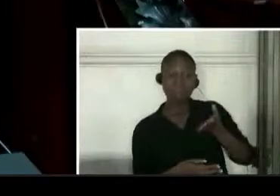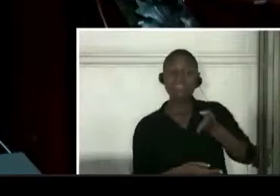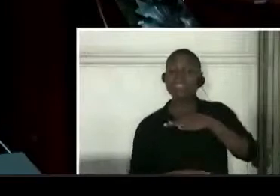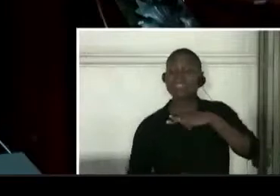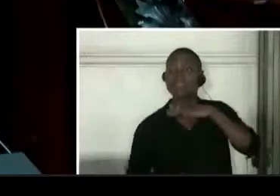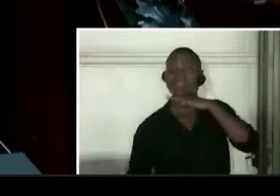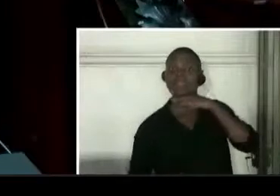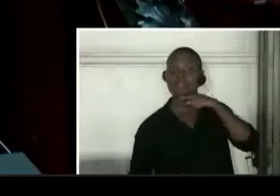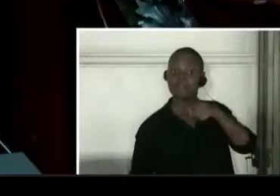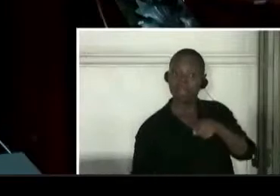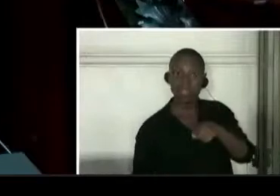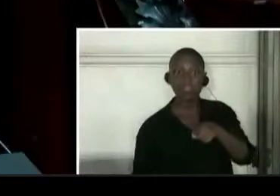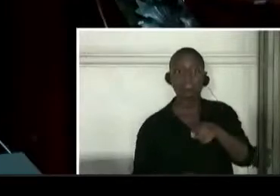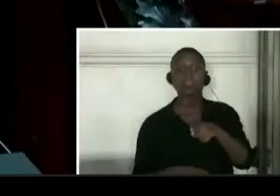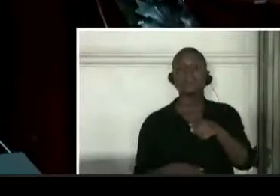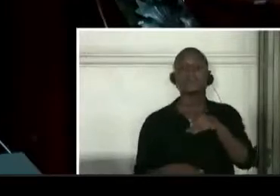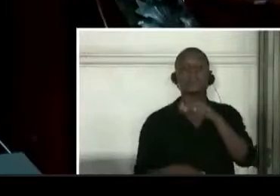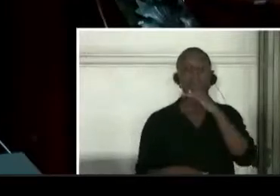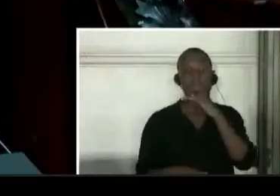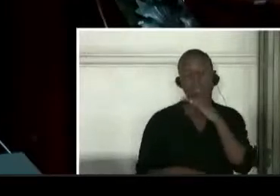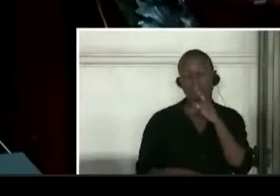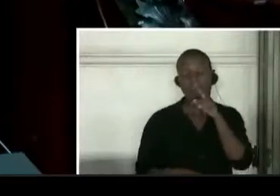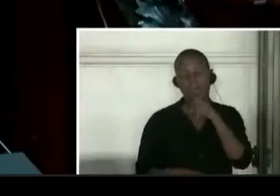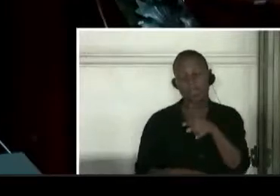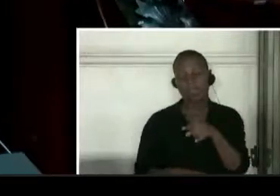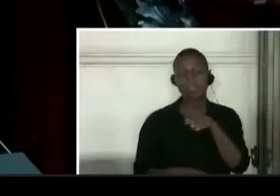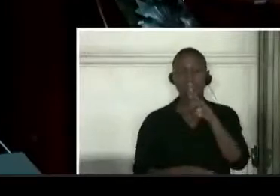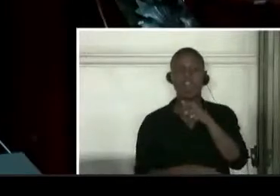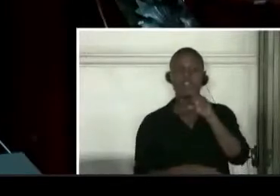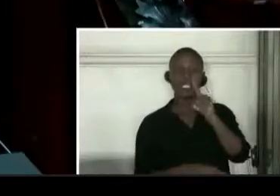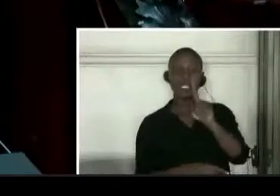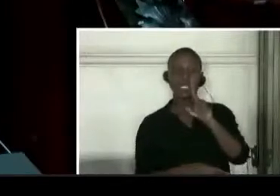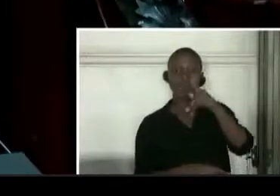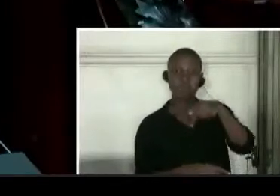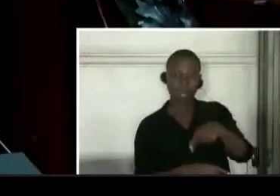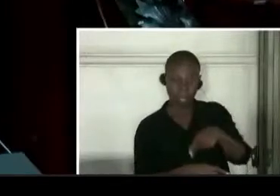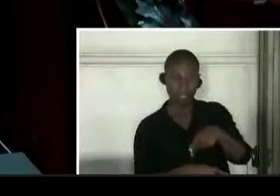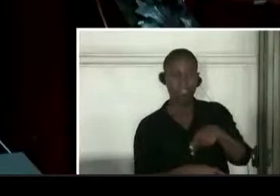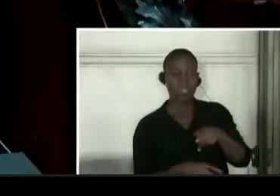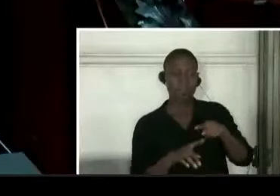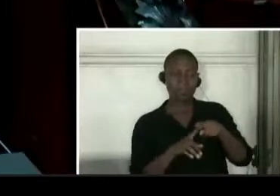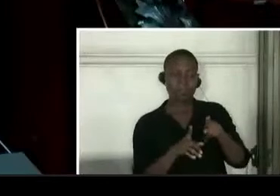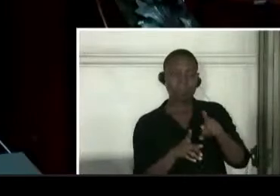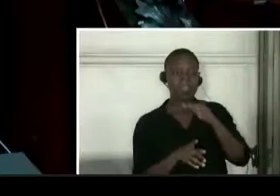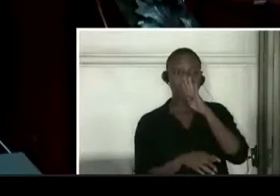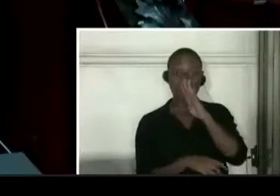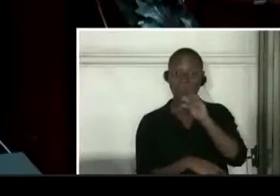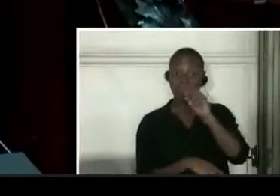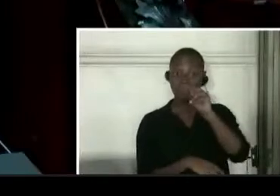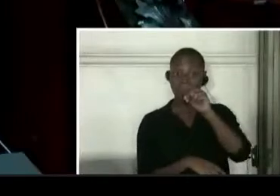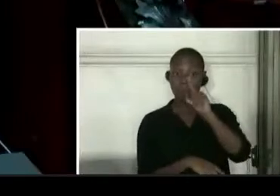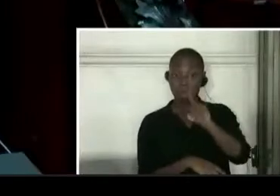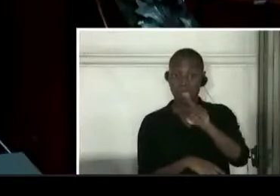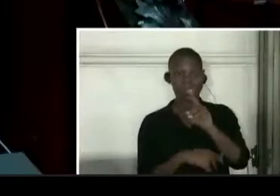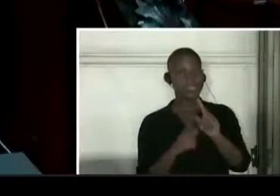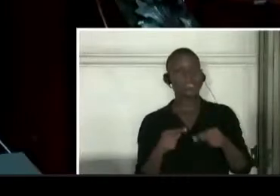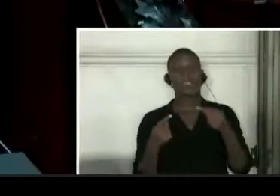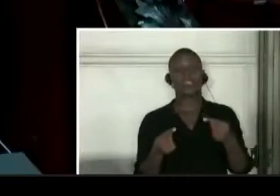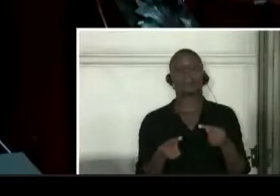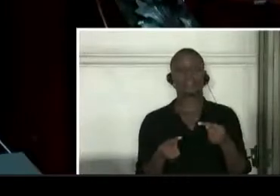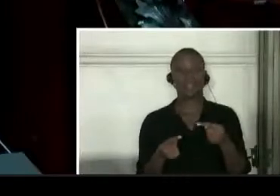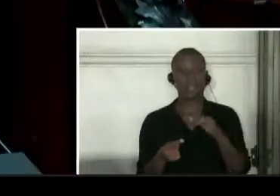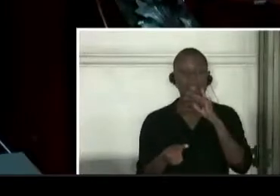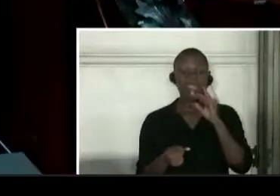to afford the NRDP, but equally not enough to get a bond. We reiterate the call that these units